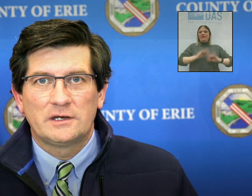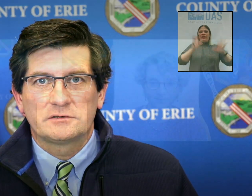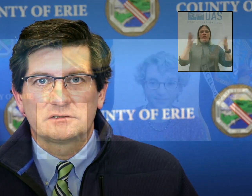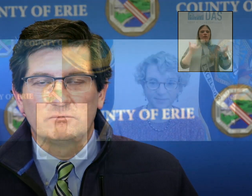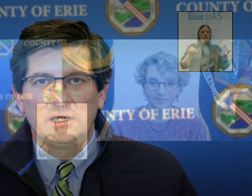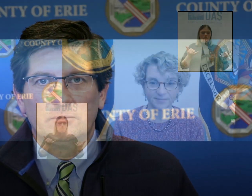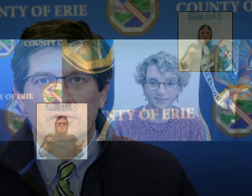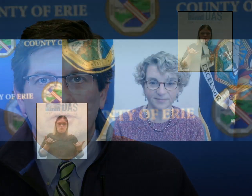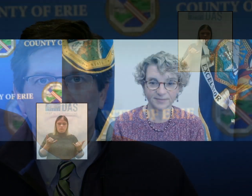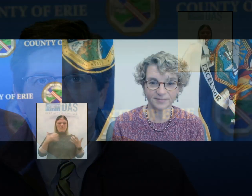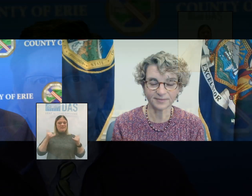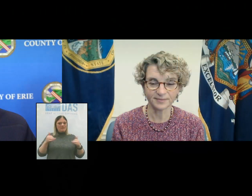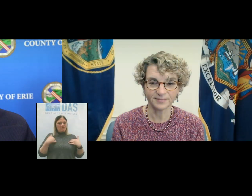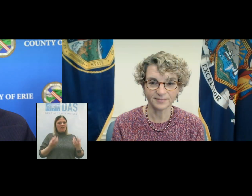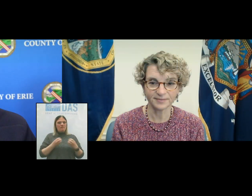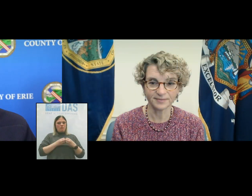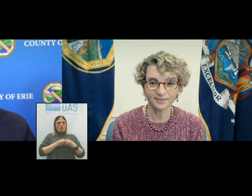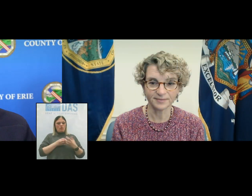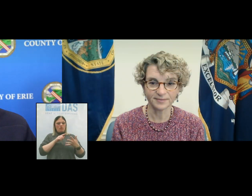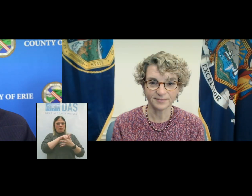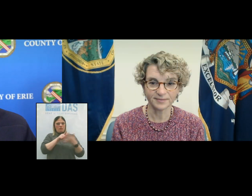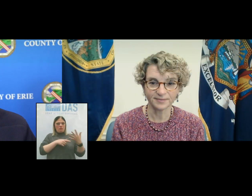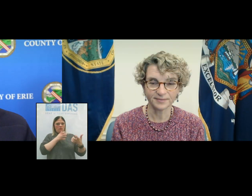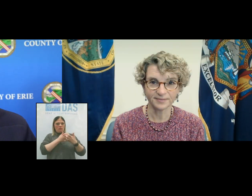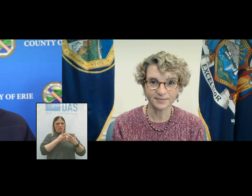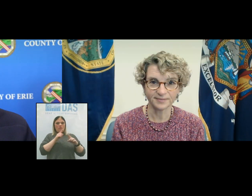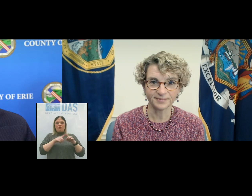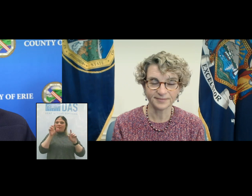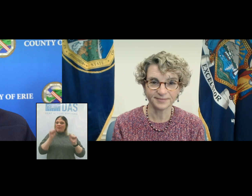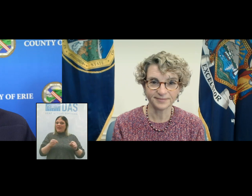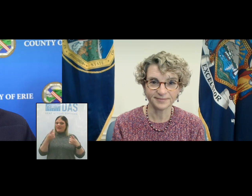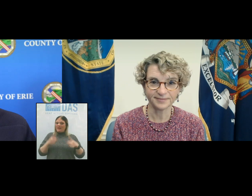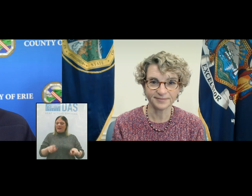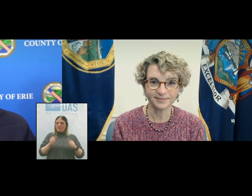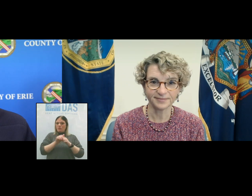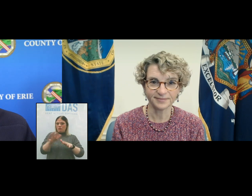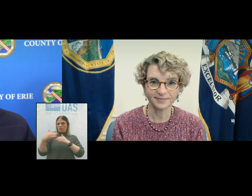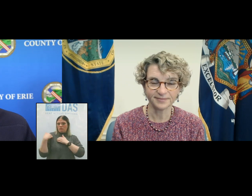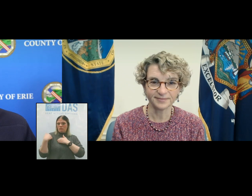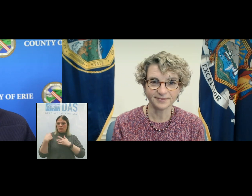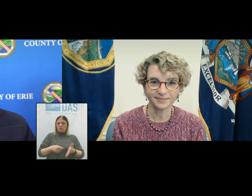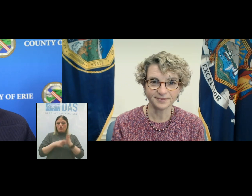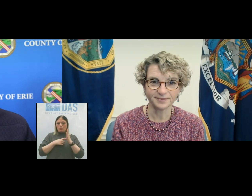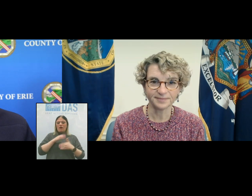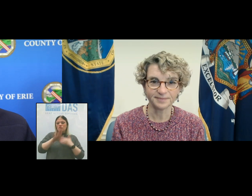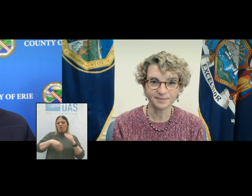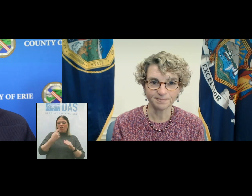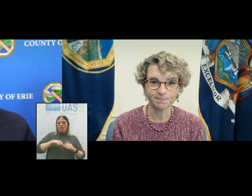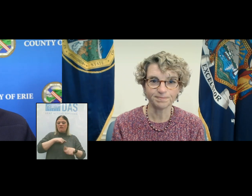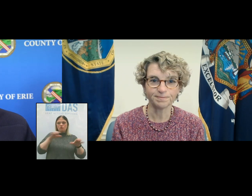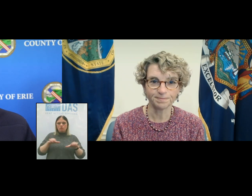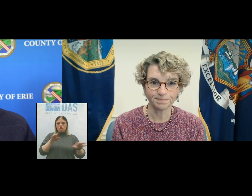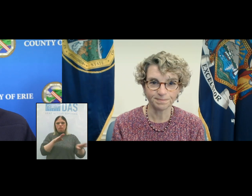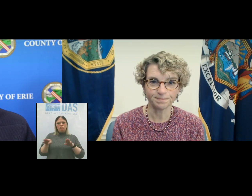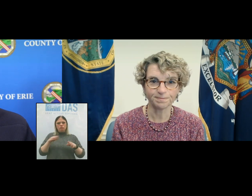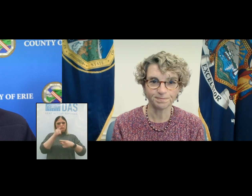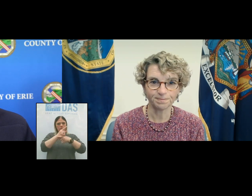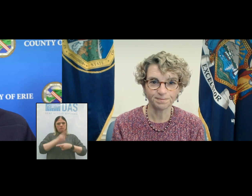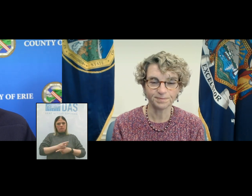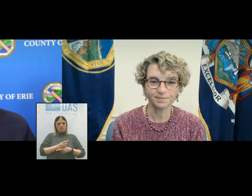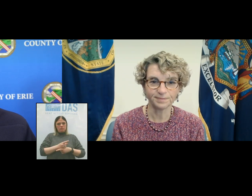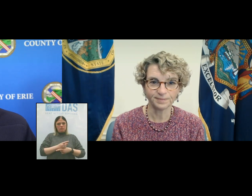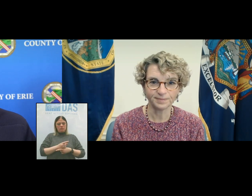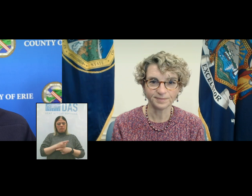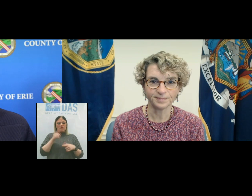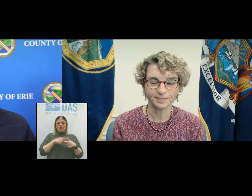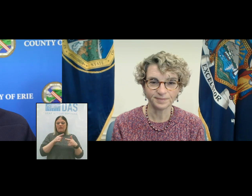more metrics to meet, but those metrics can only be met by the greater community. It requires all of us to act appropriately so that we